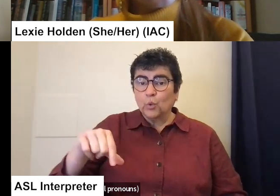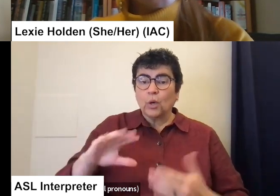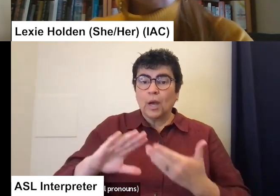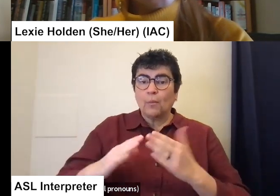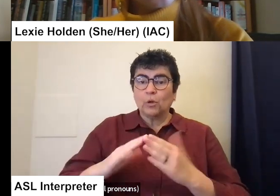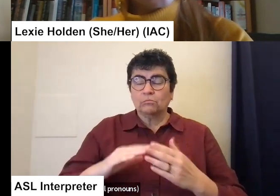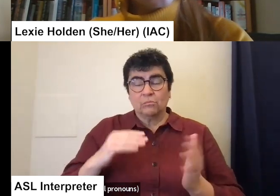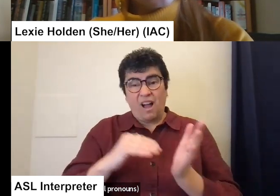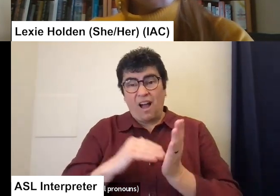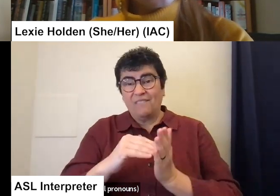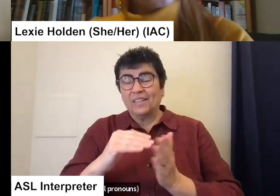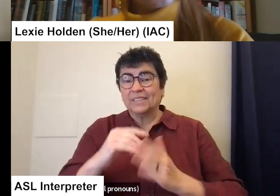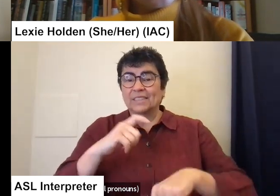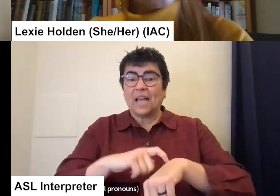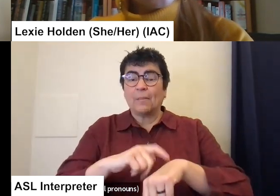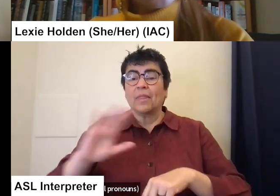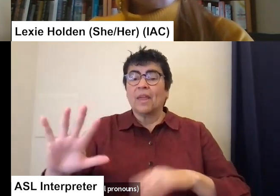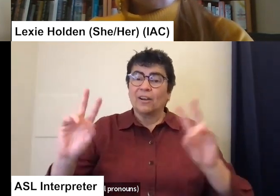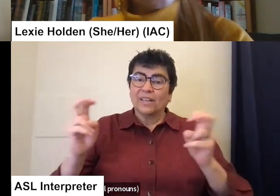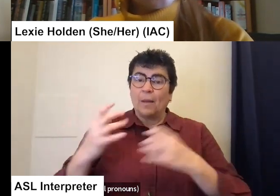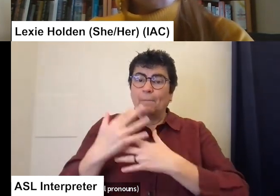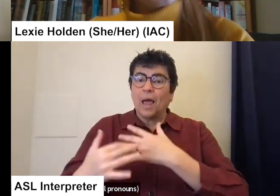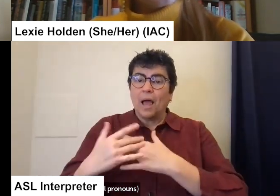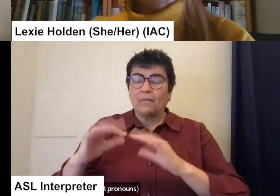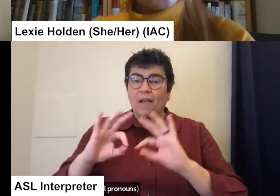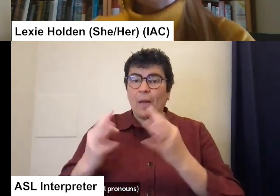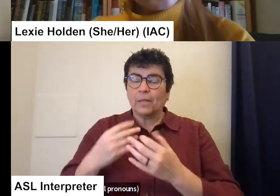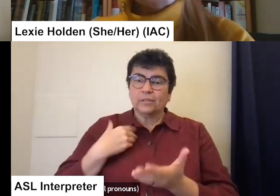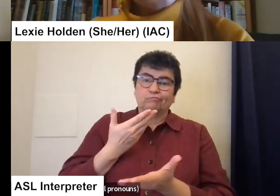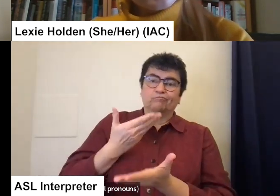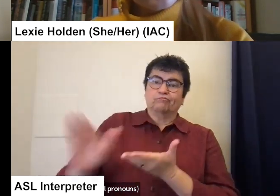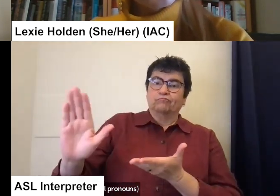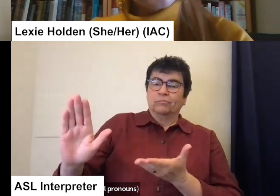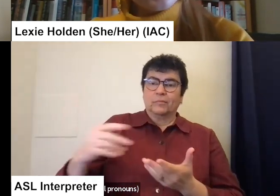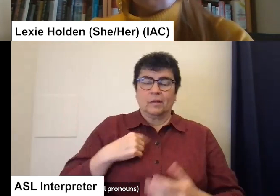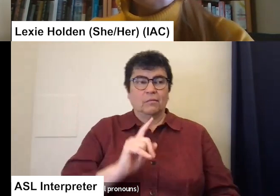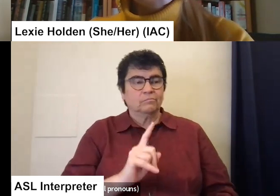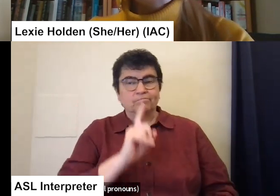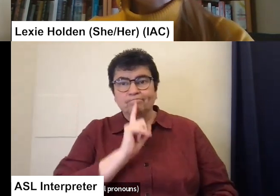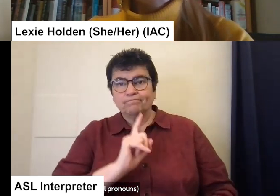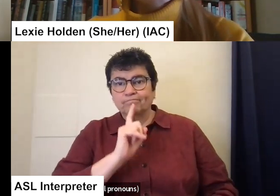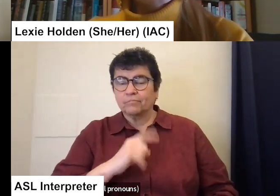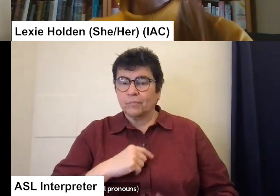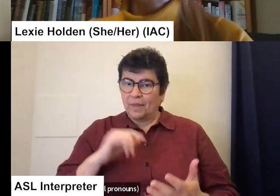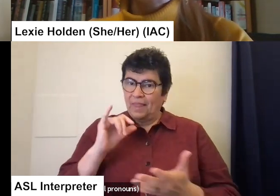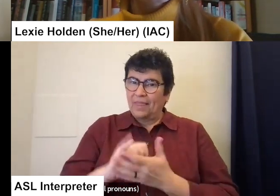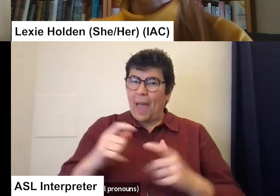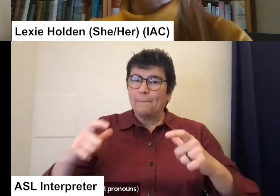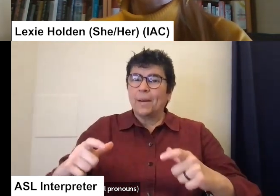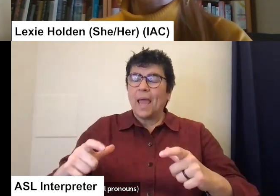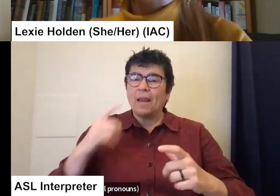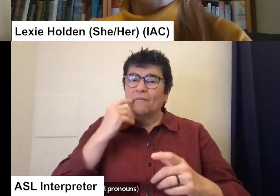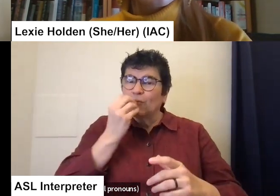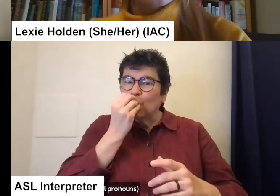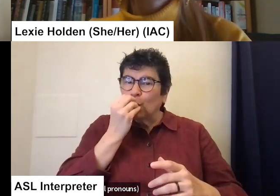oftentimes families, their blood families have shunned them or pushed them away. And so grabbing that plate it's more